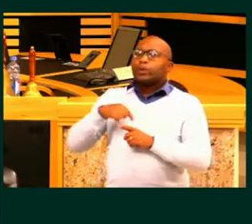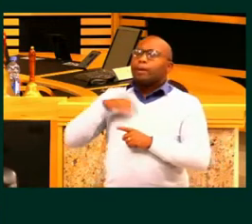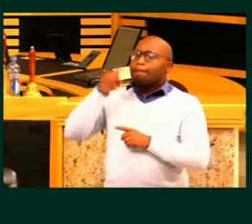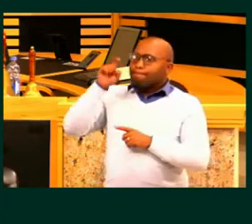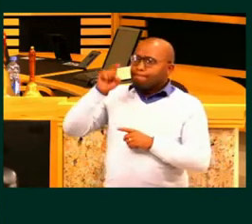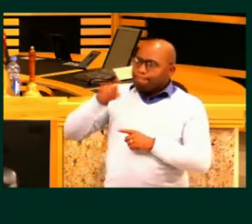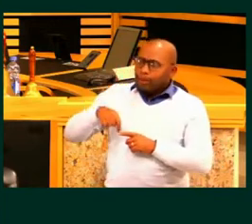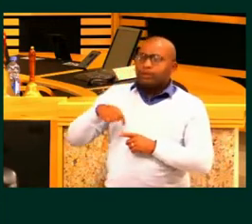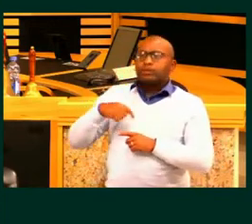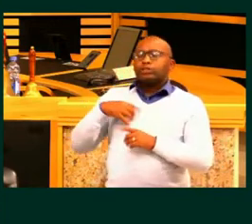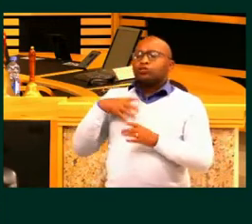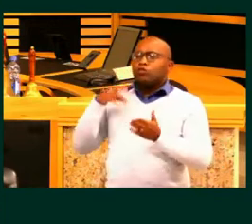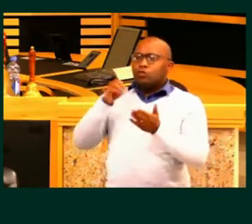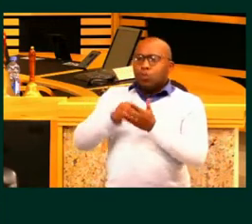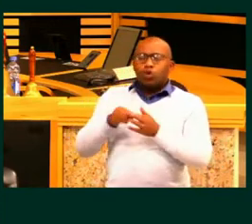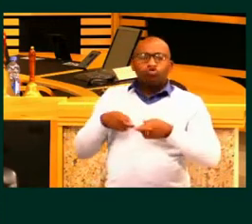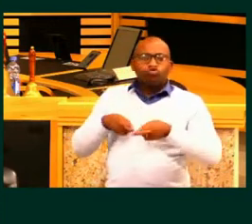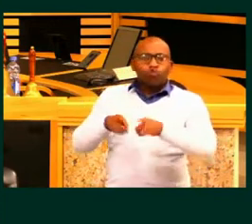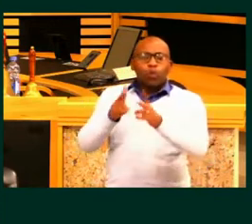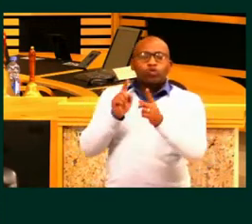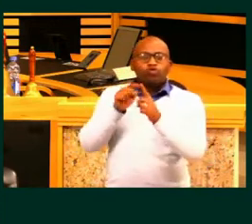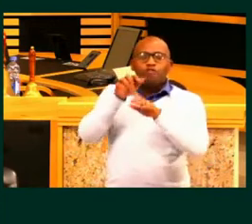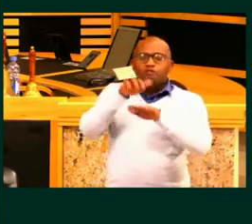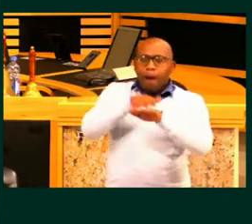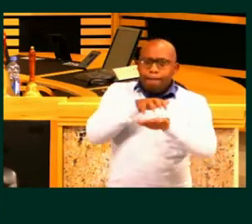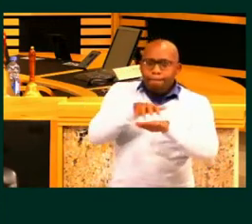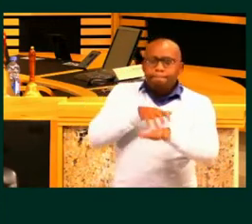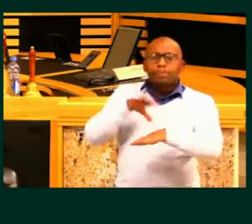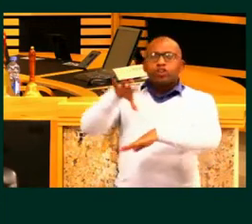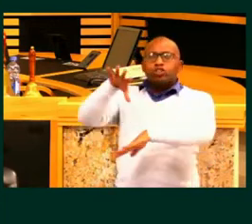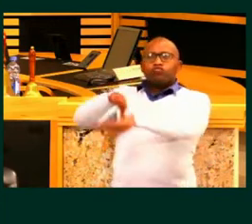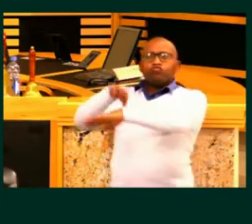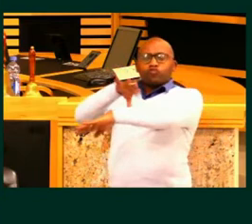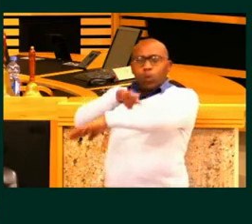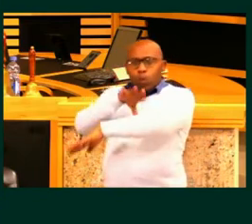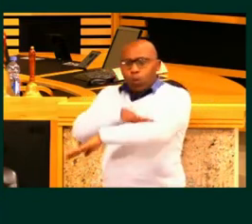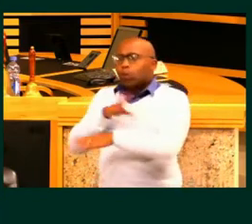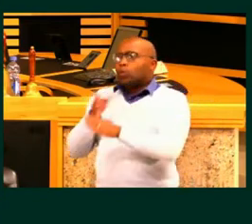to factories which include roads to health and education